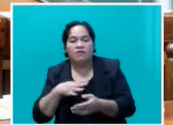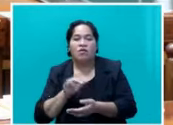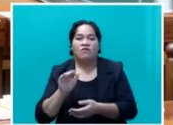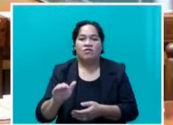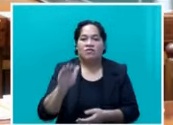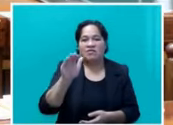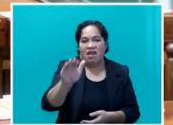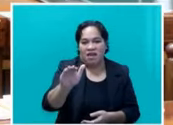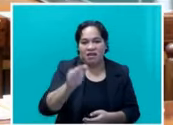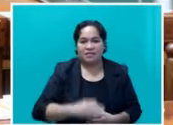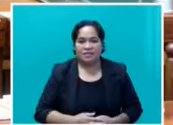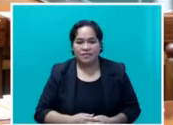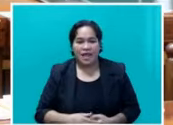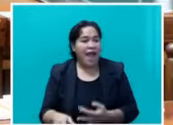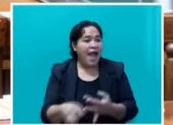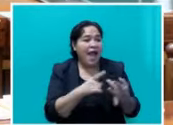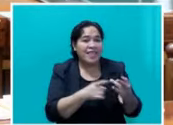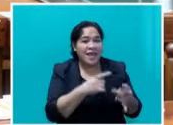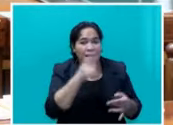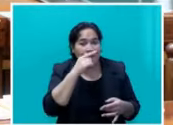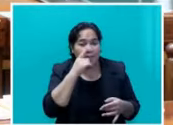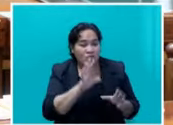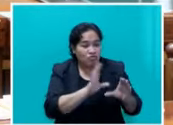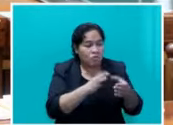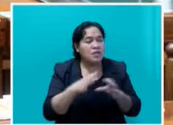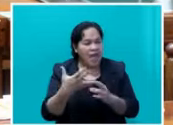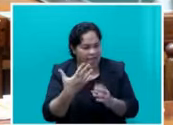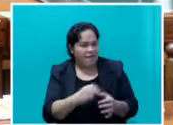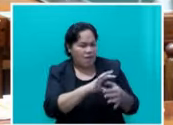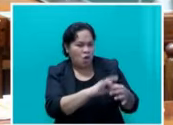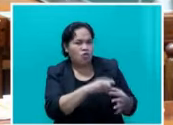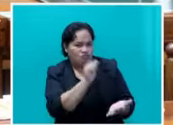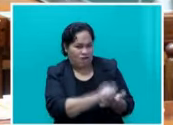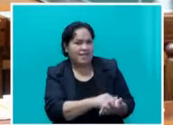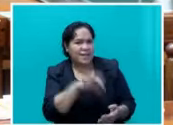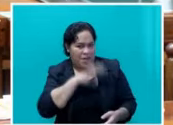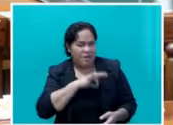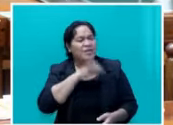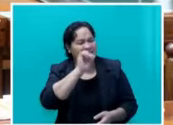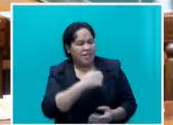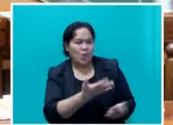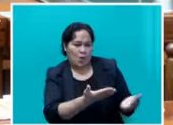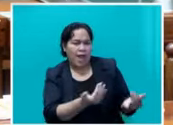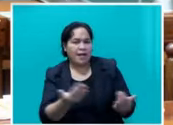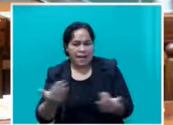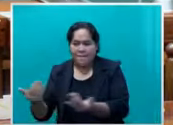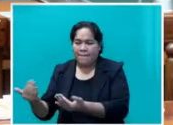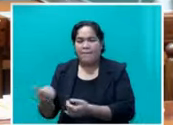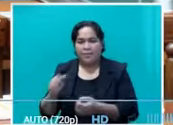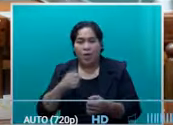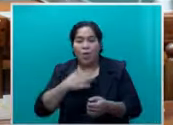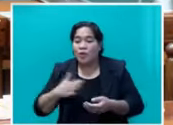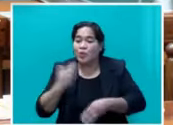to come. Other groups, Honorable Speaker, also have their entitlements and benefits, and we welcome them. And we want to work with